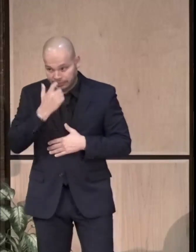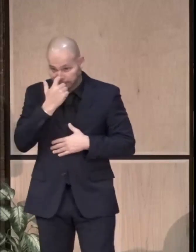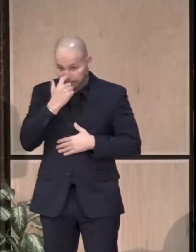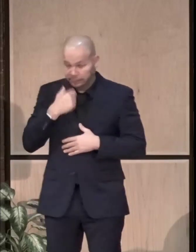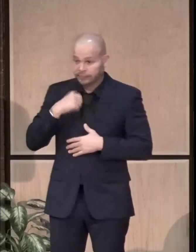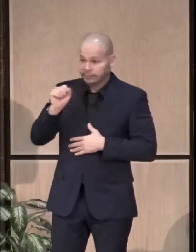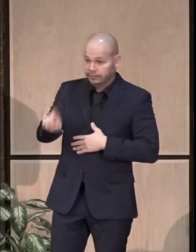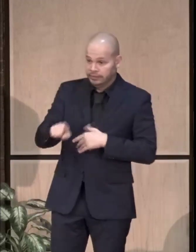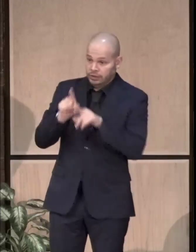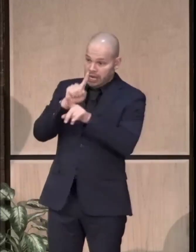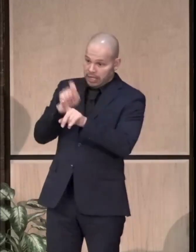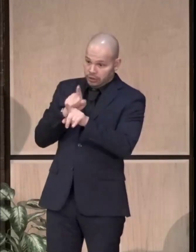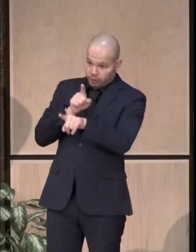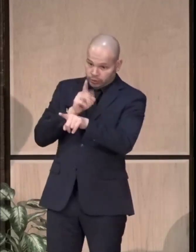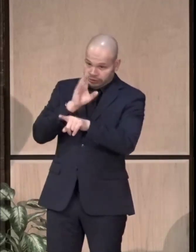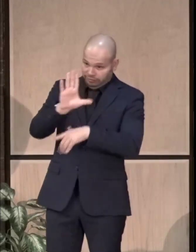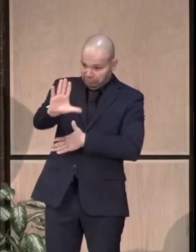what